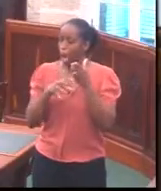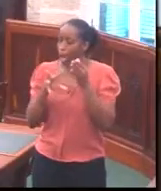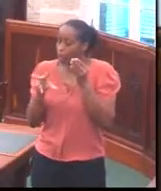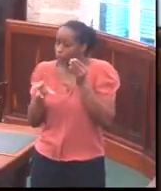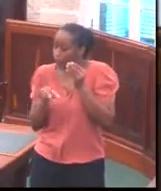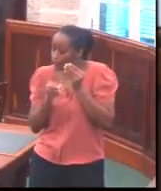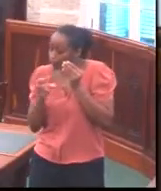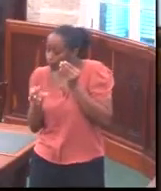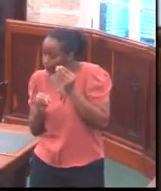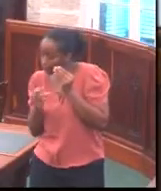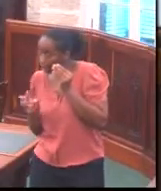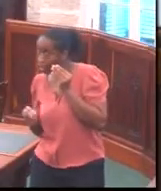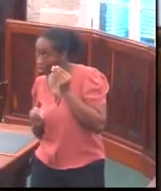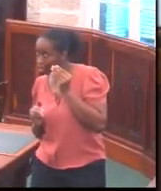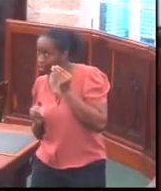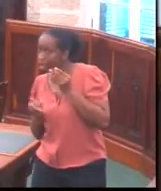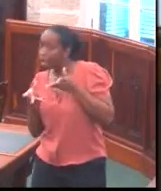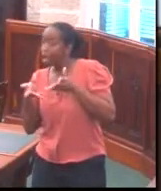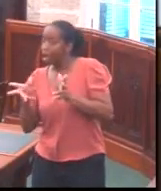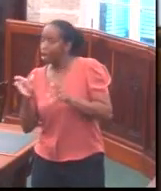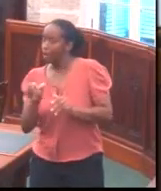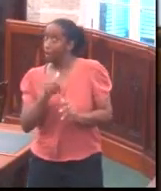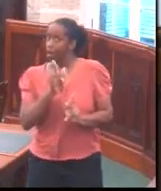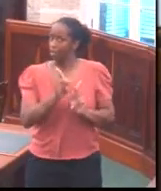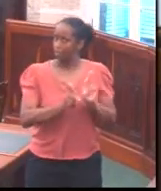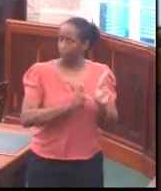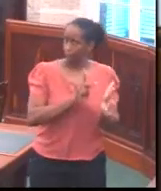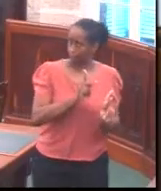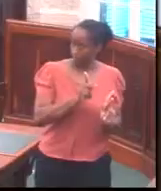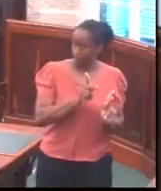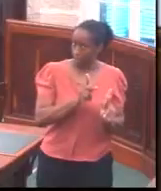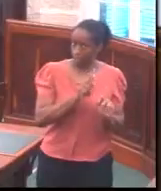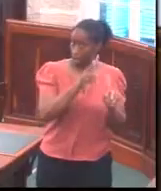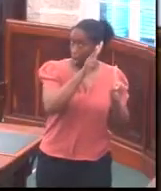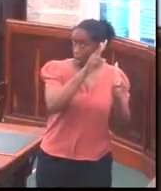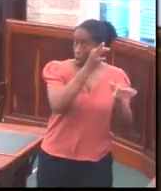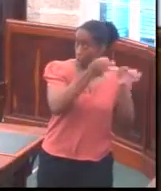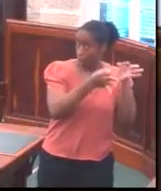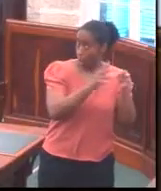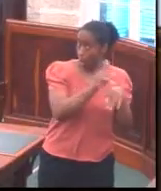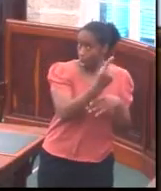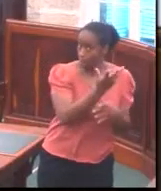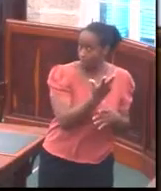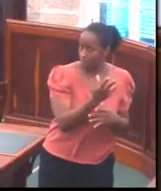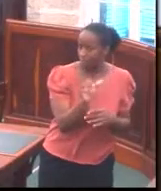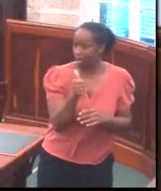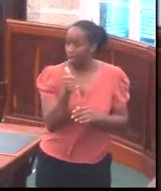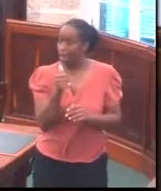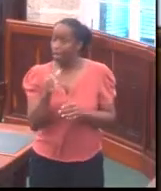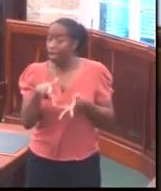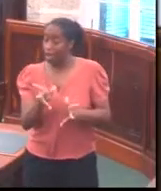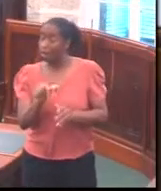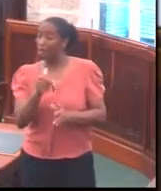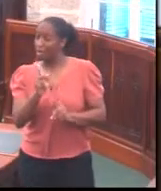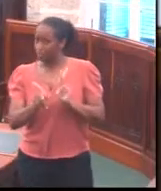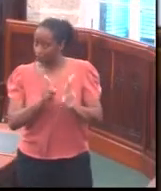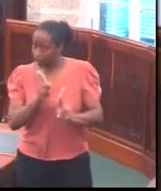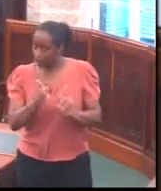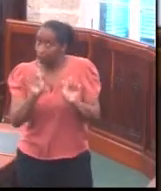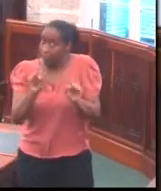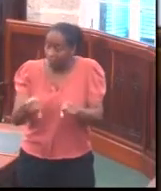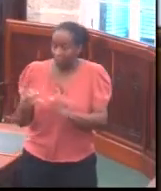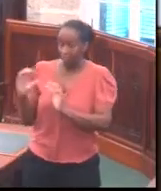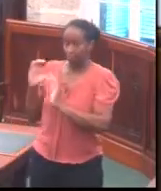which allowed other persons other than the court, to implement, to execute, and to supervise phone